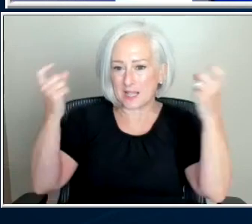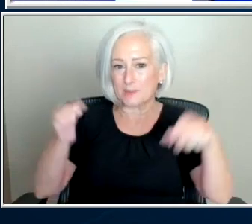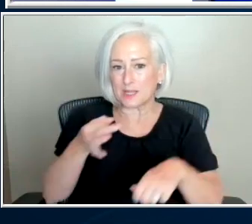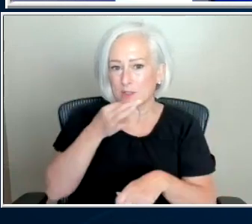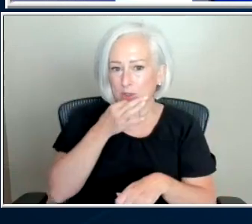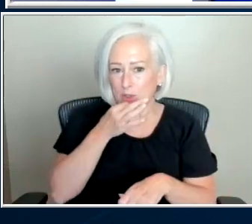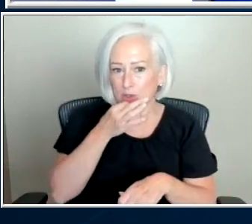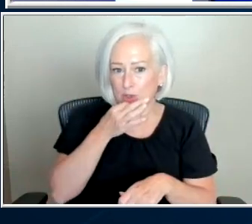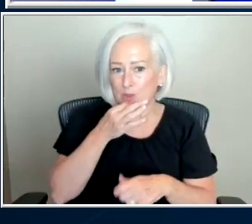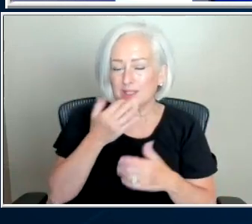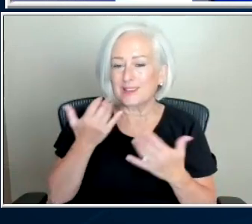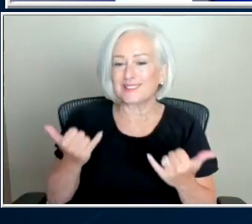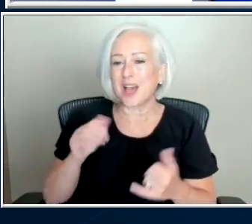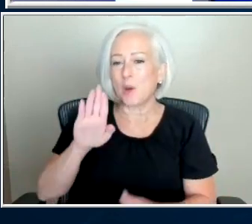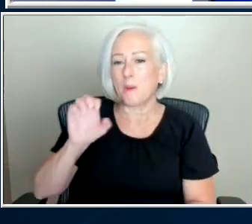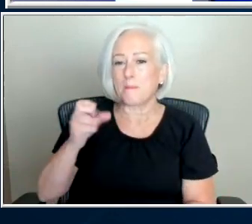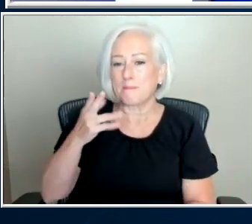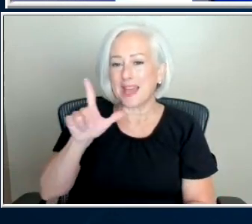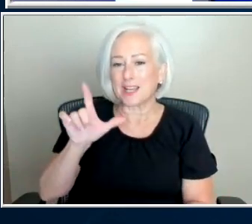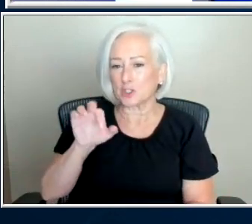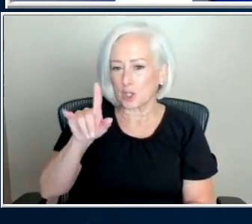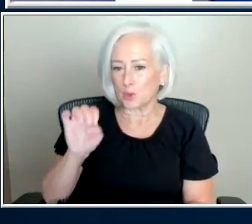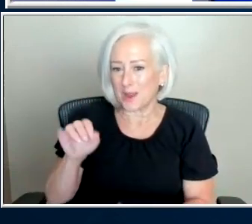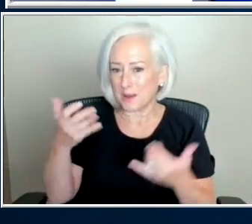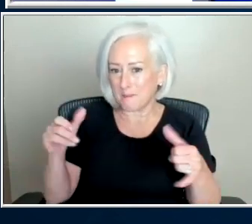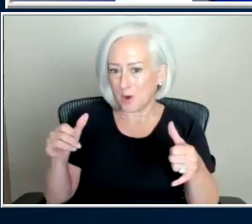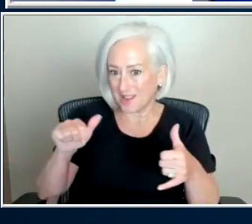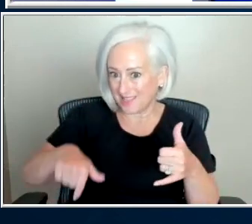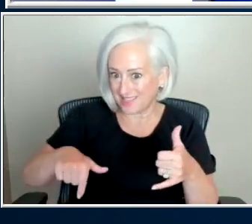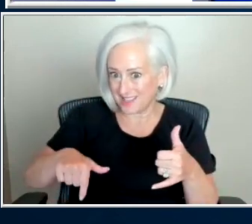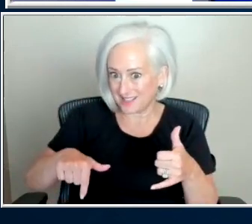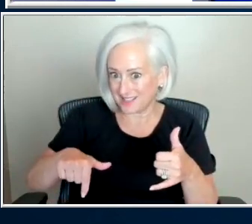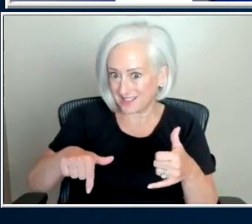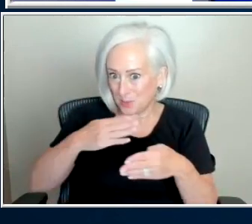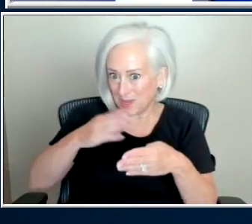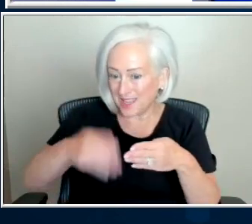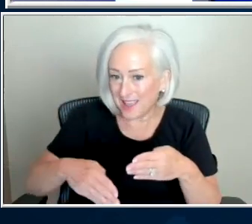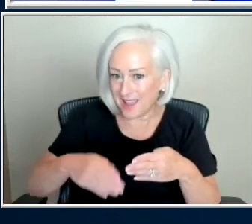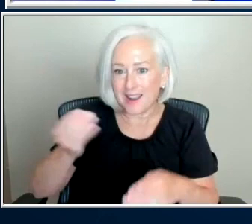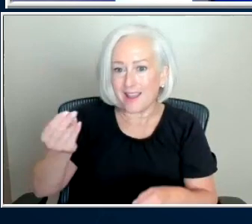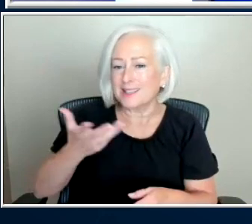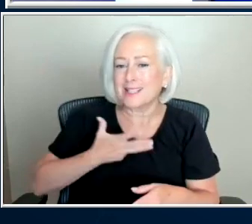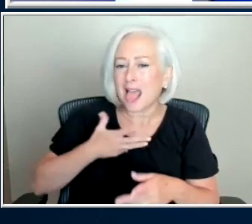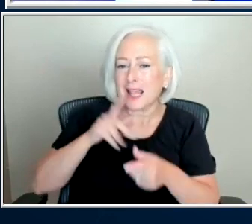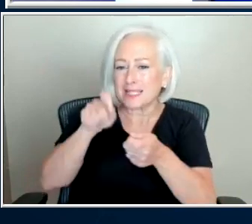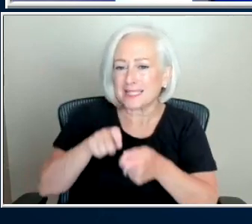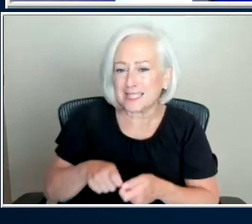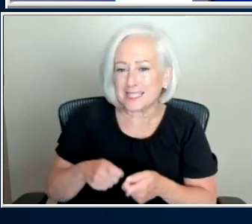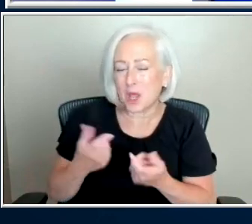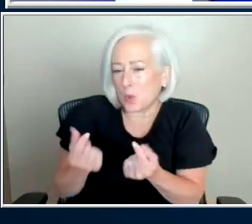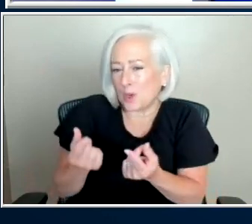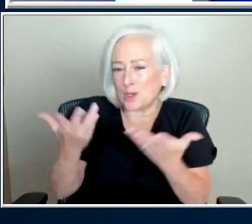party. It's this weekend, I understand. You gotta tell us the details. What are you doing?